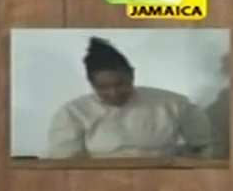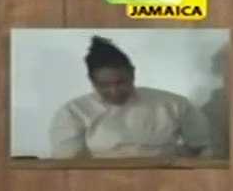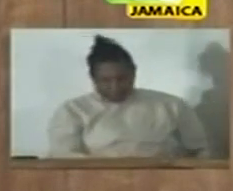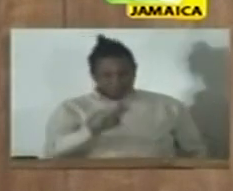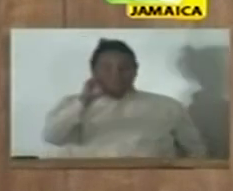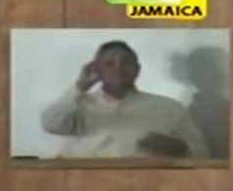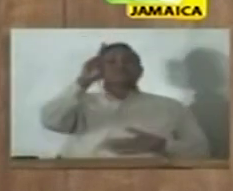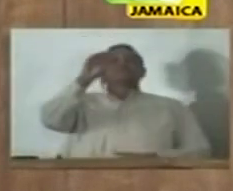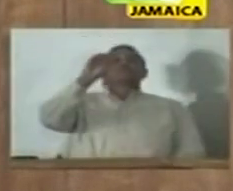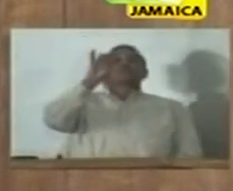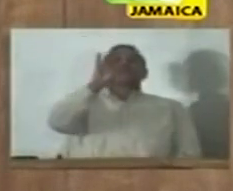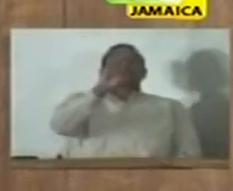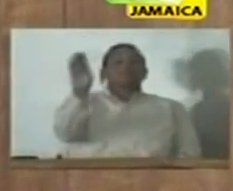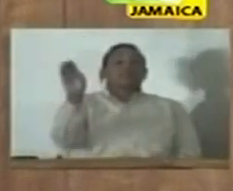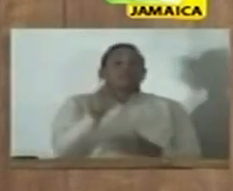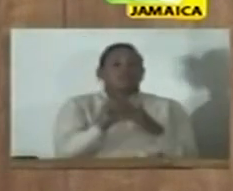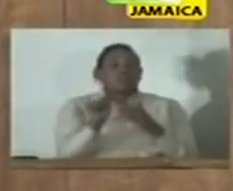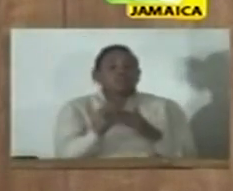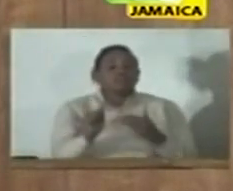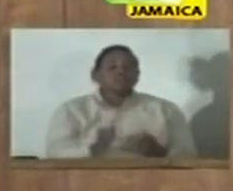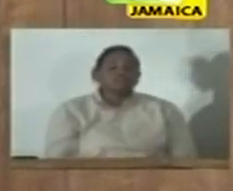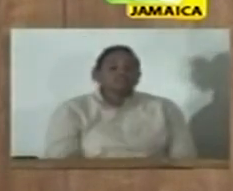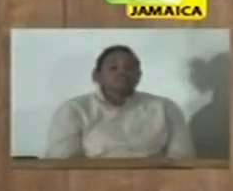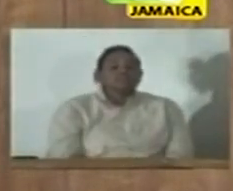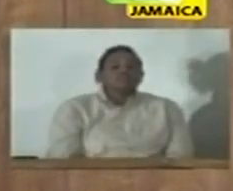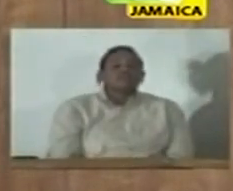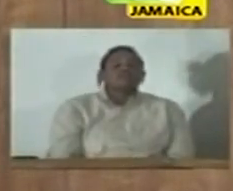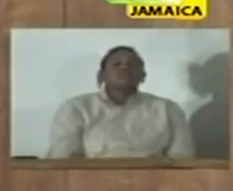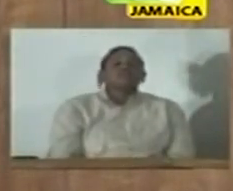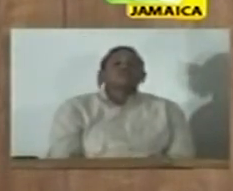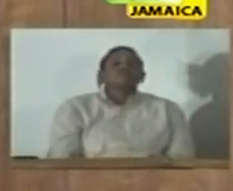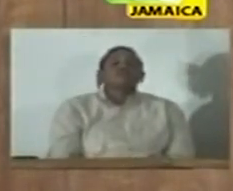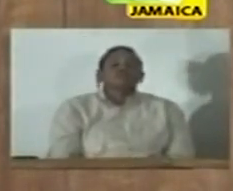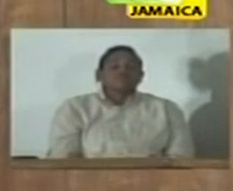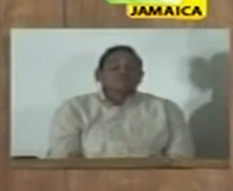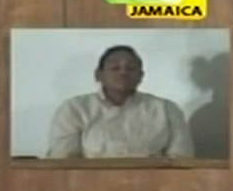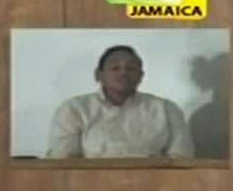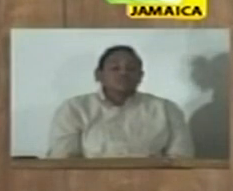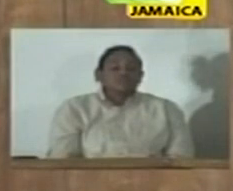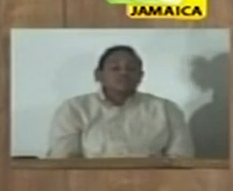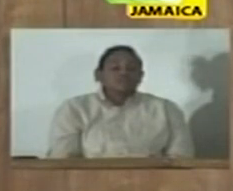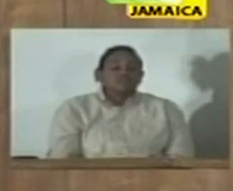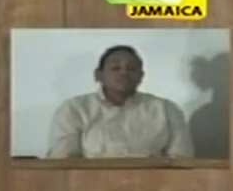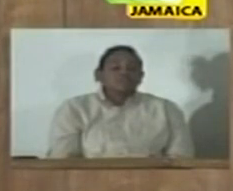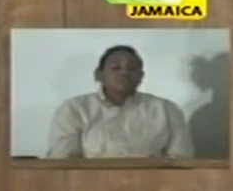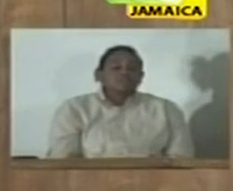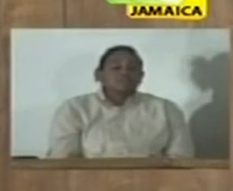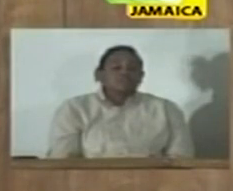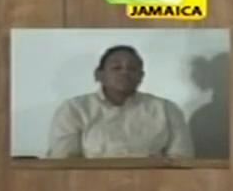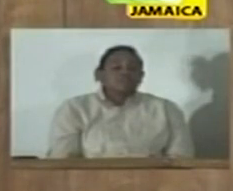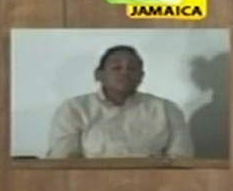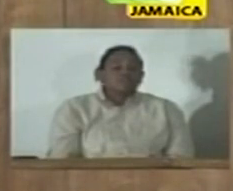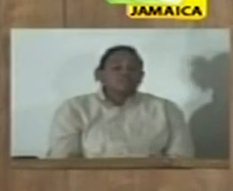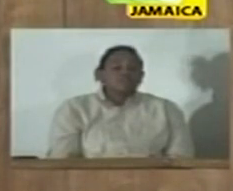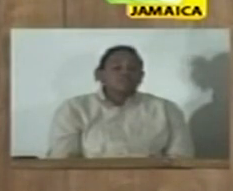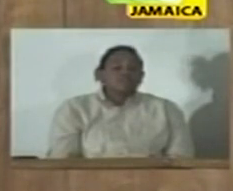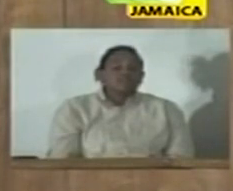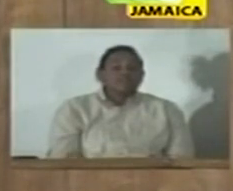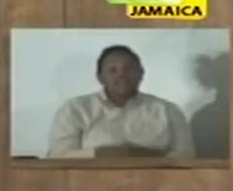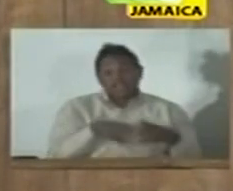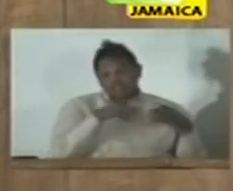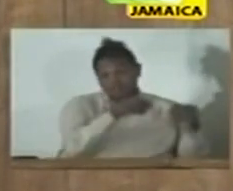$208 billion can be spent corruptly or can be spent for the